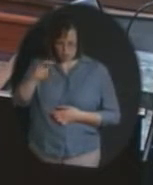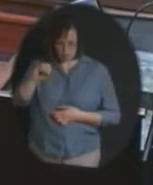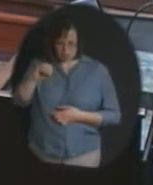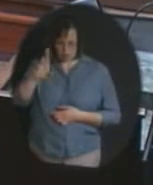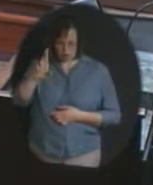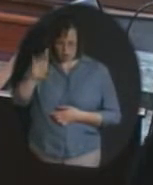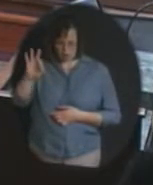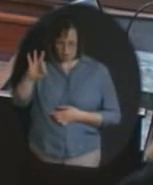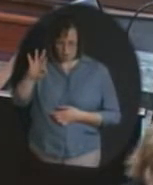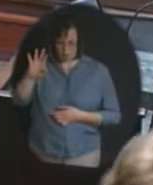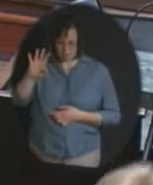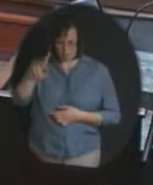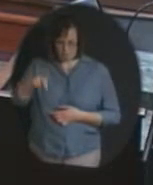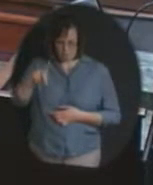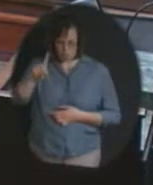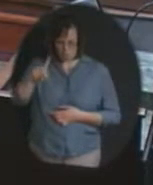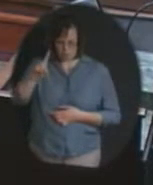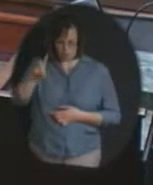number